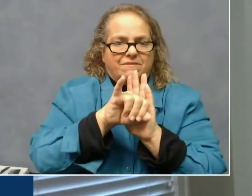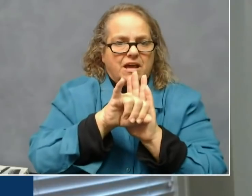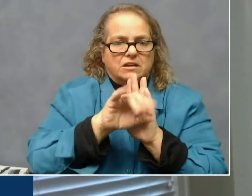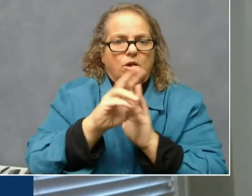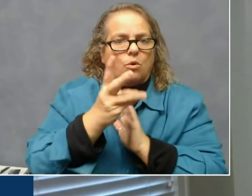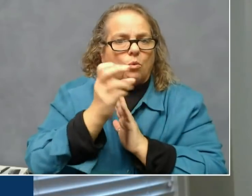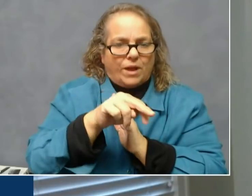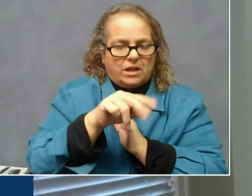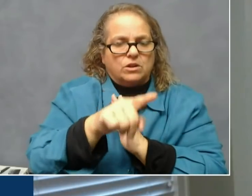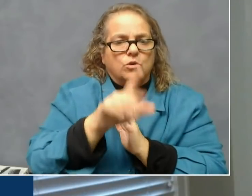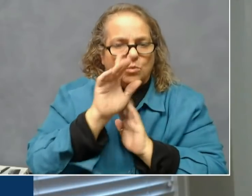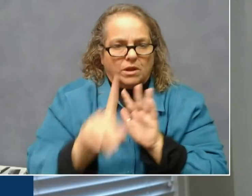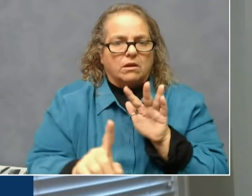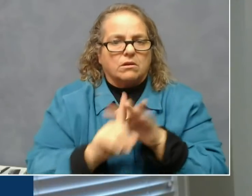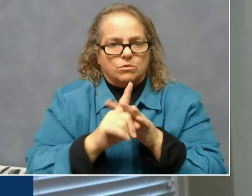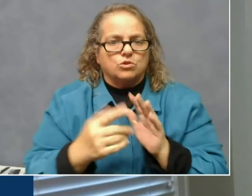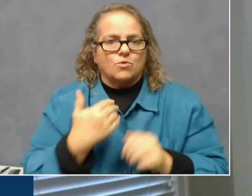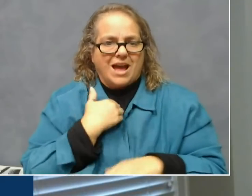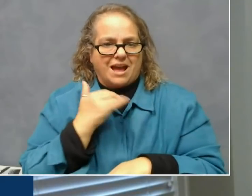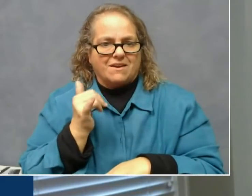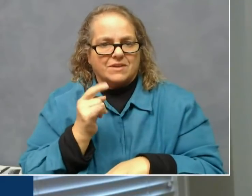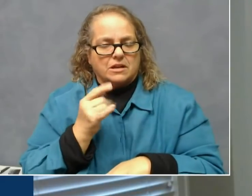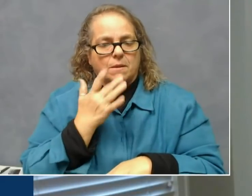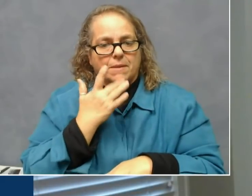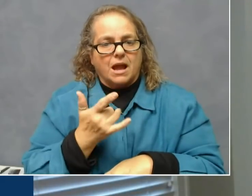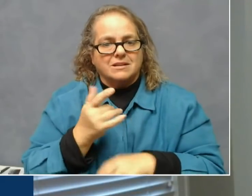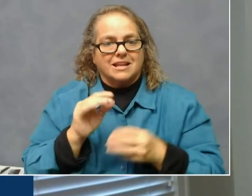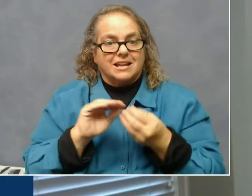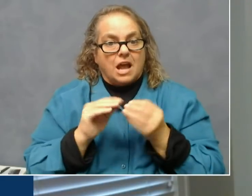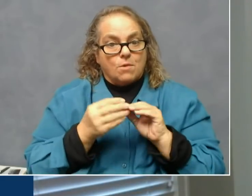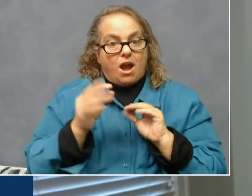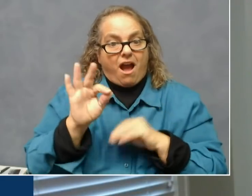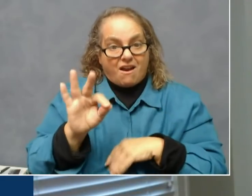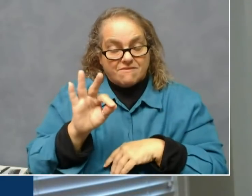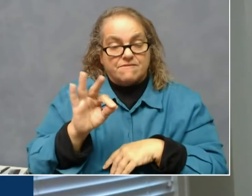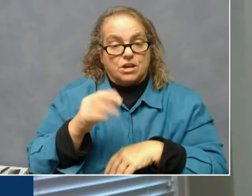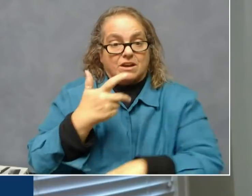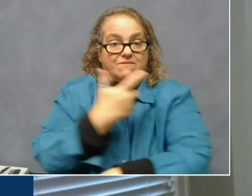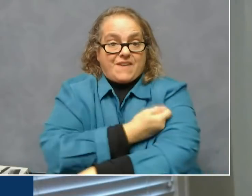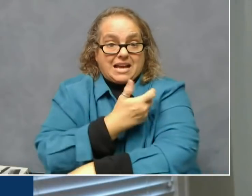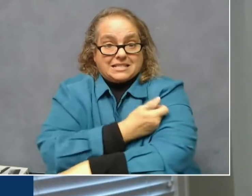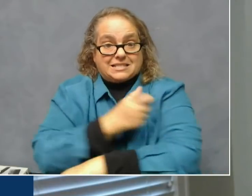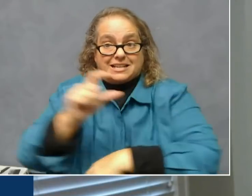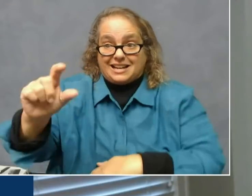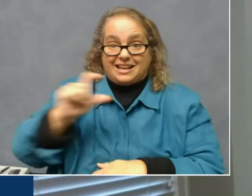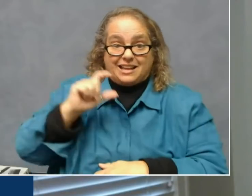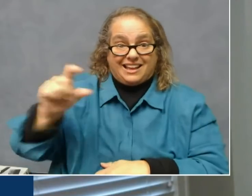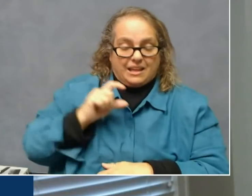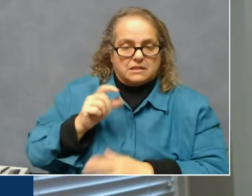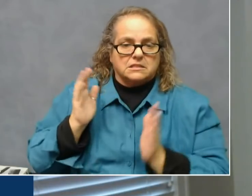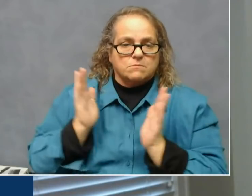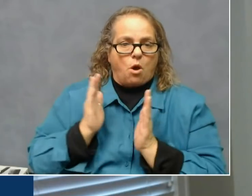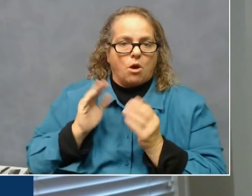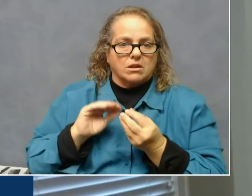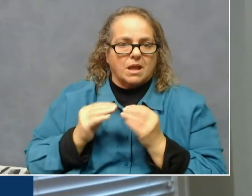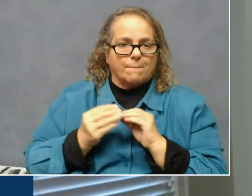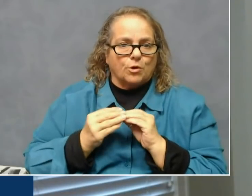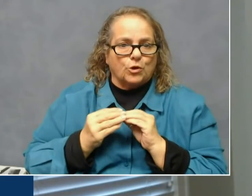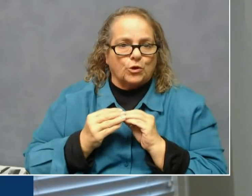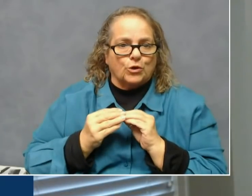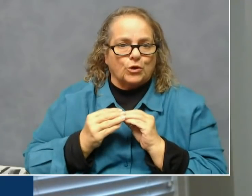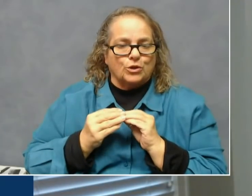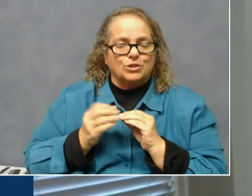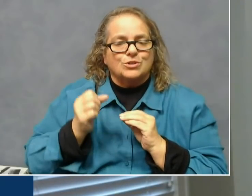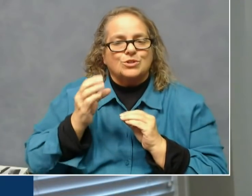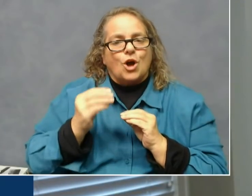up, because the quantities of vaccine have been sufficiently small right now that it's only the very earliest tier of healthcare personnel,